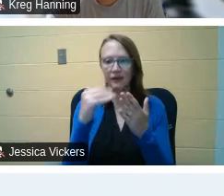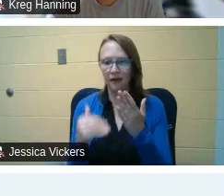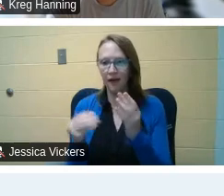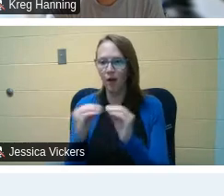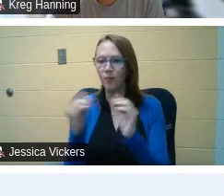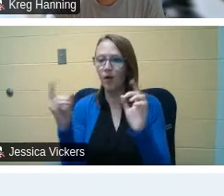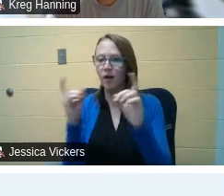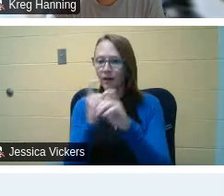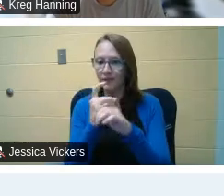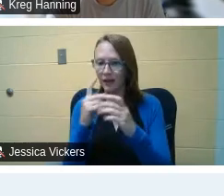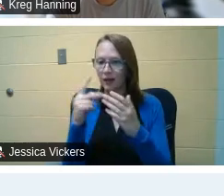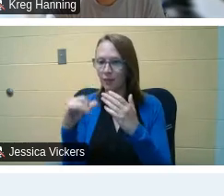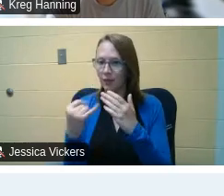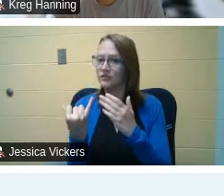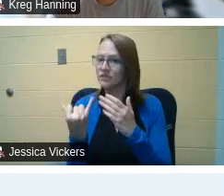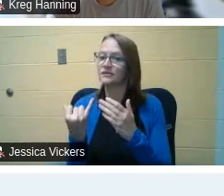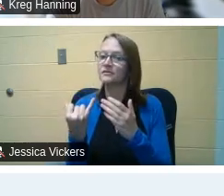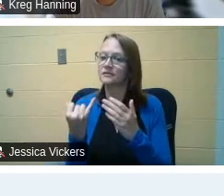more inspiration.